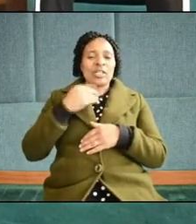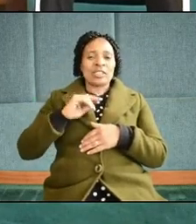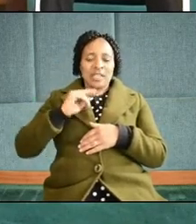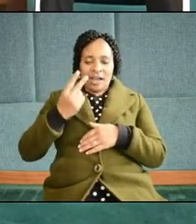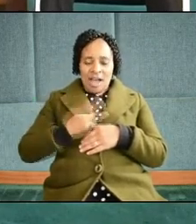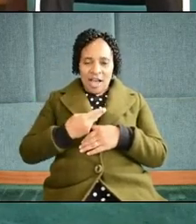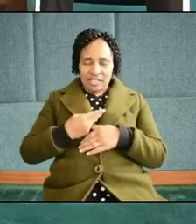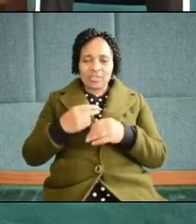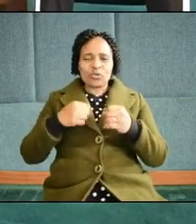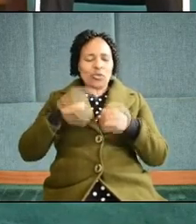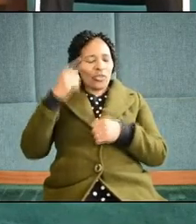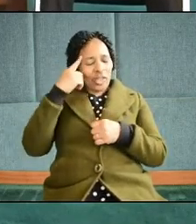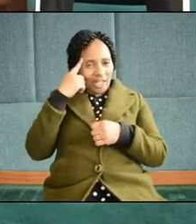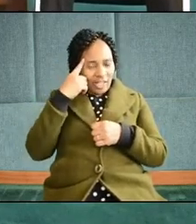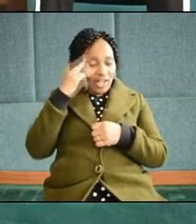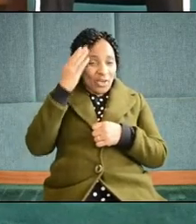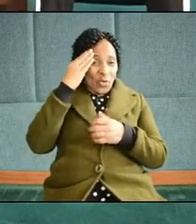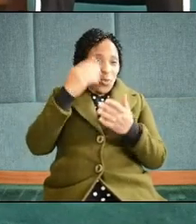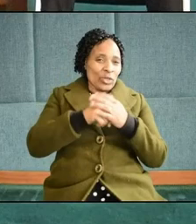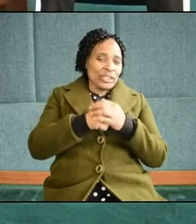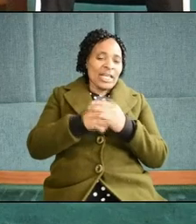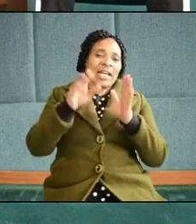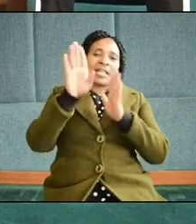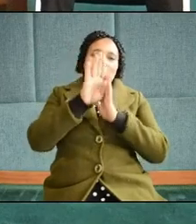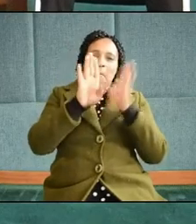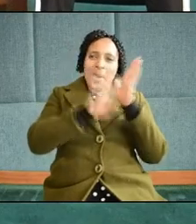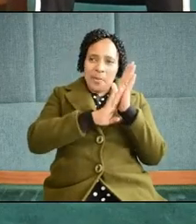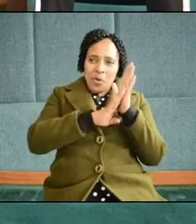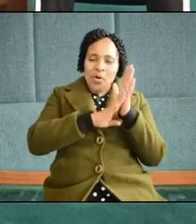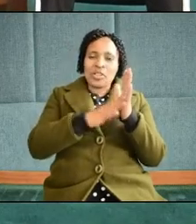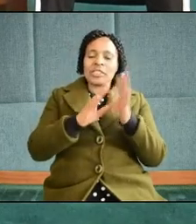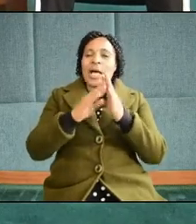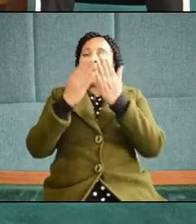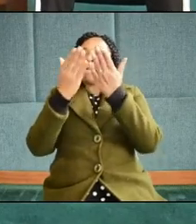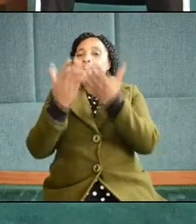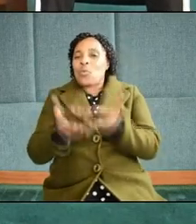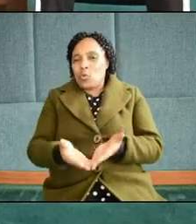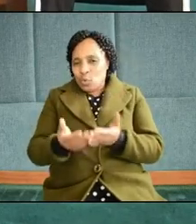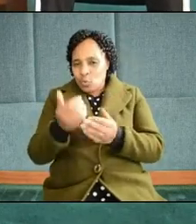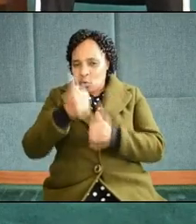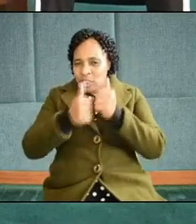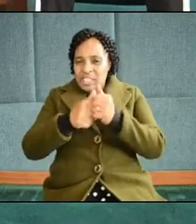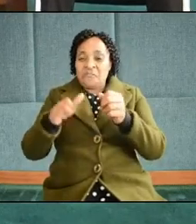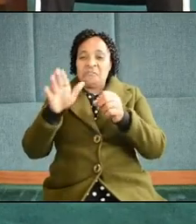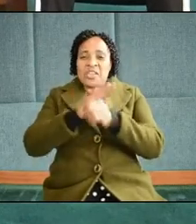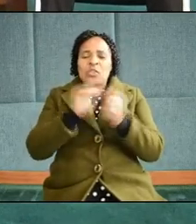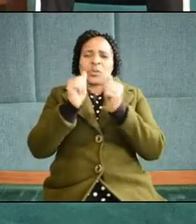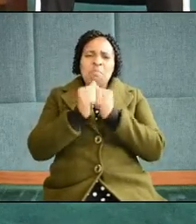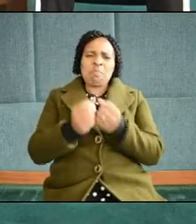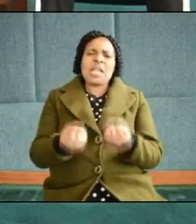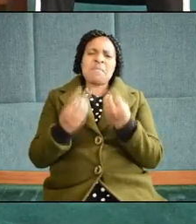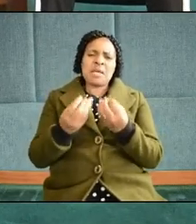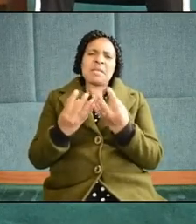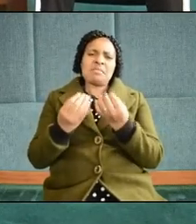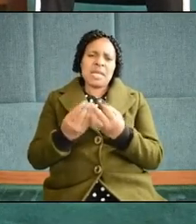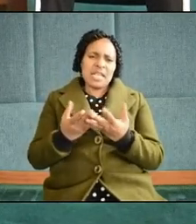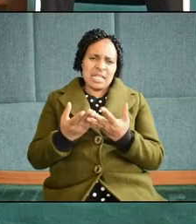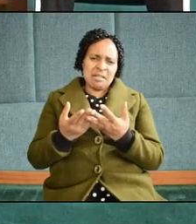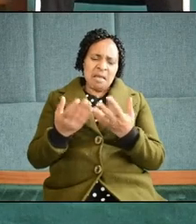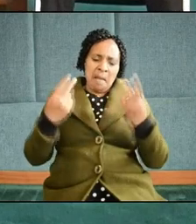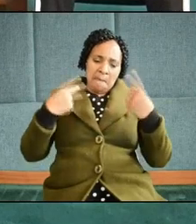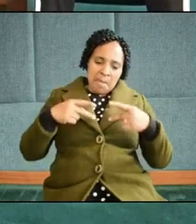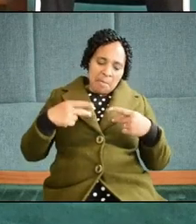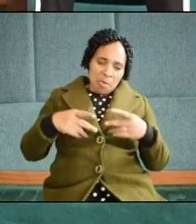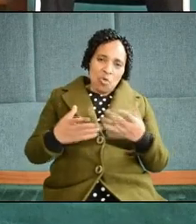to brainstorm. You know, the Bible is a book that is filled with so many characters who have